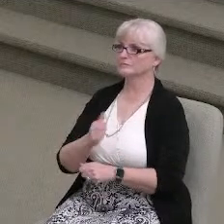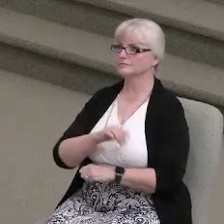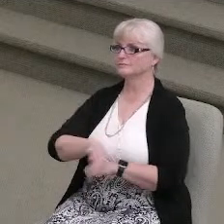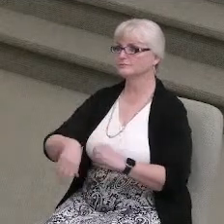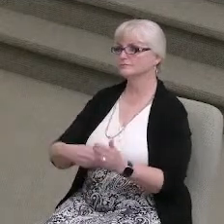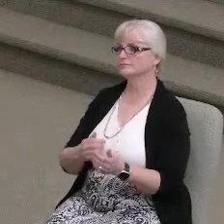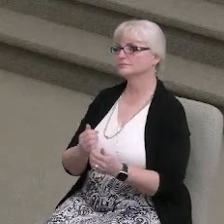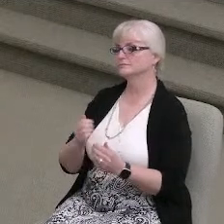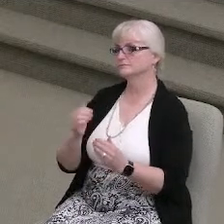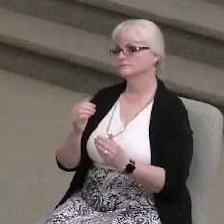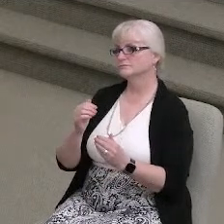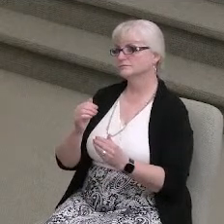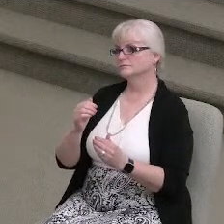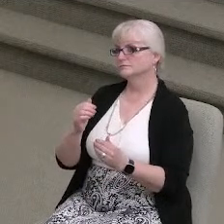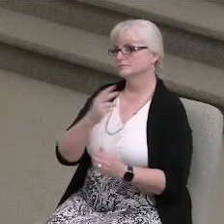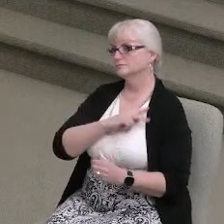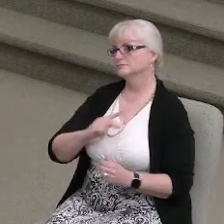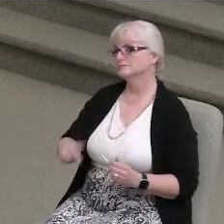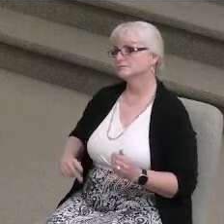Above all